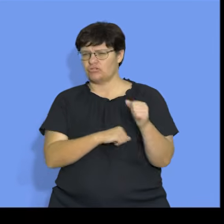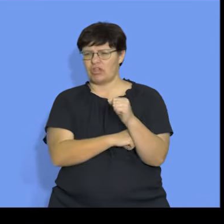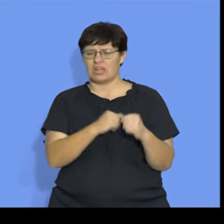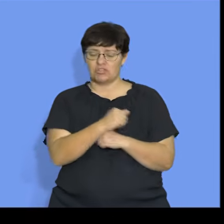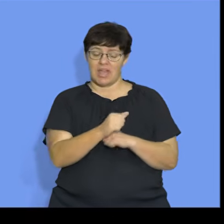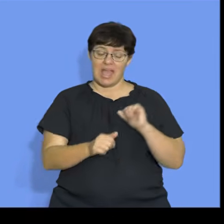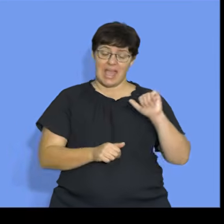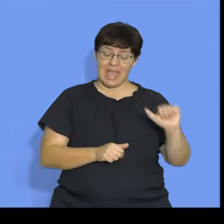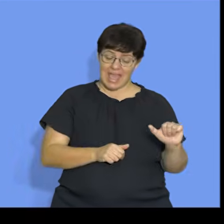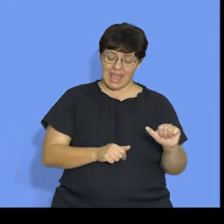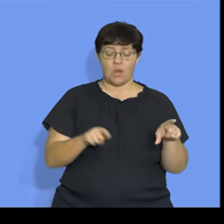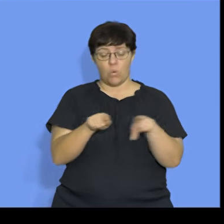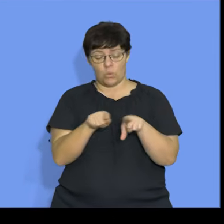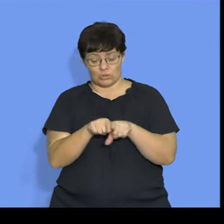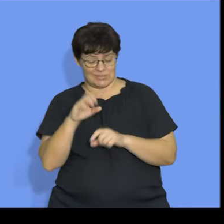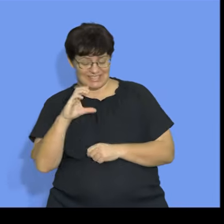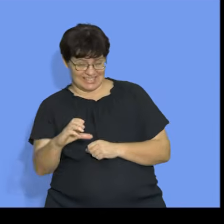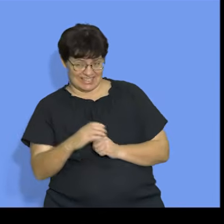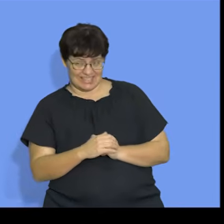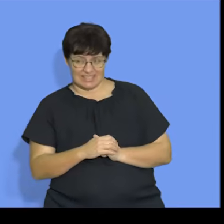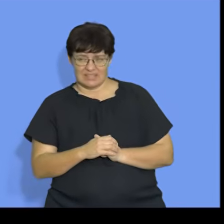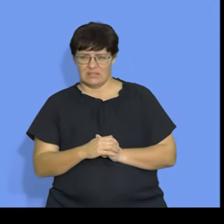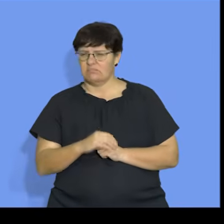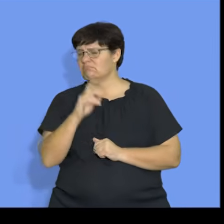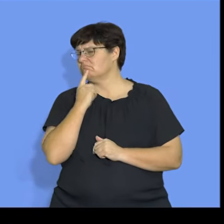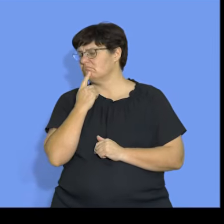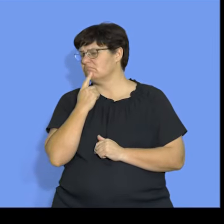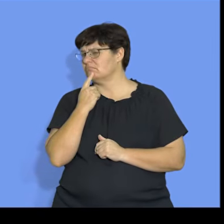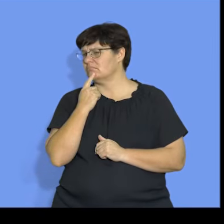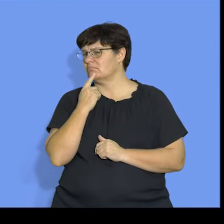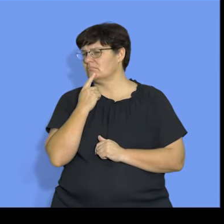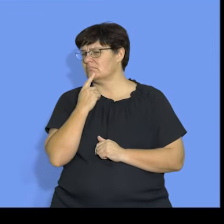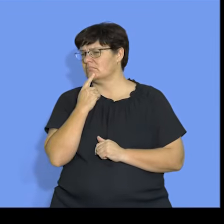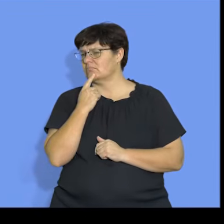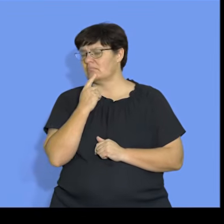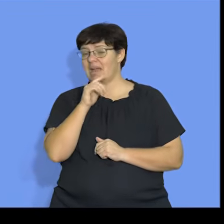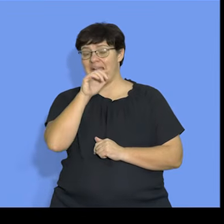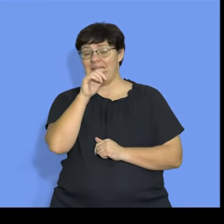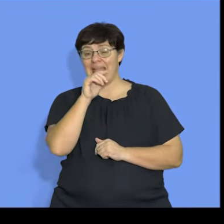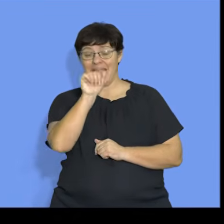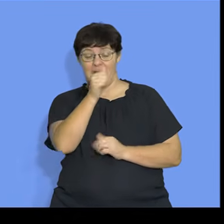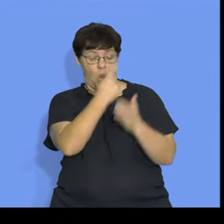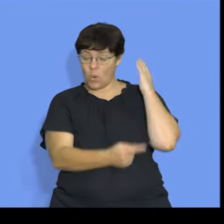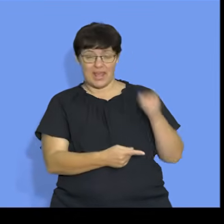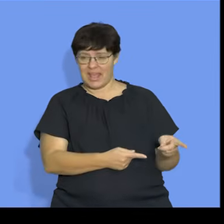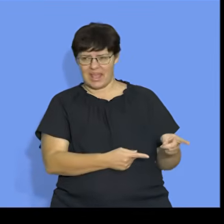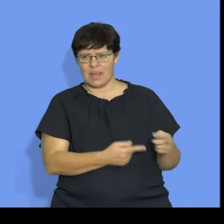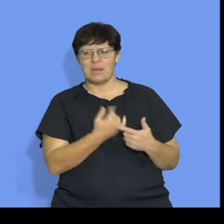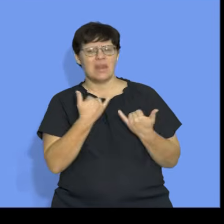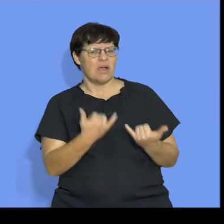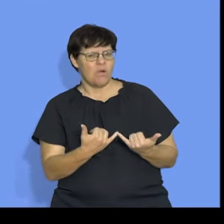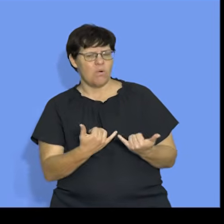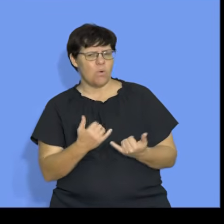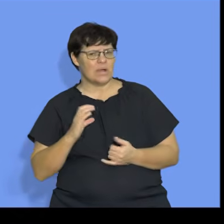Structures A and C. Now I said A only was no, but now I've